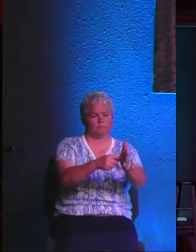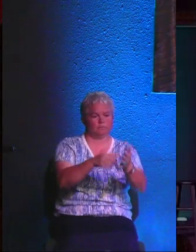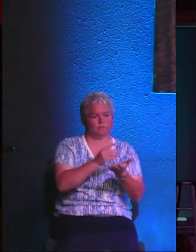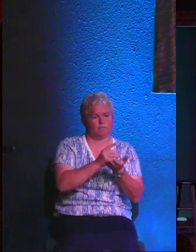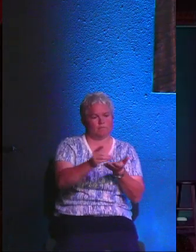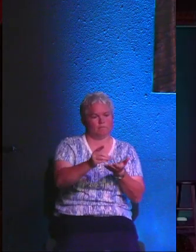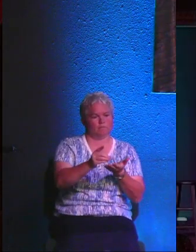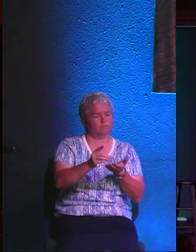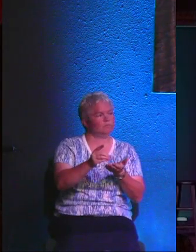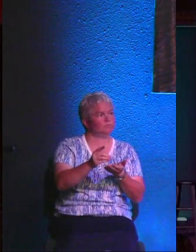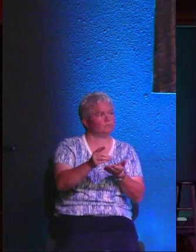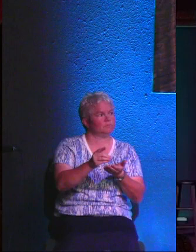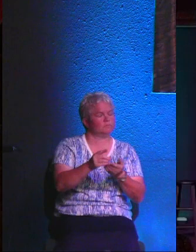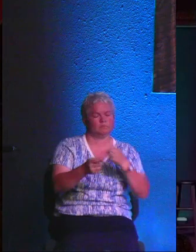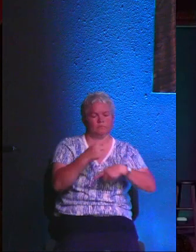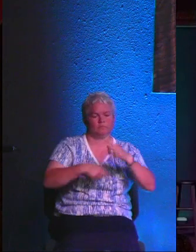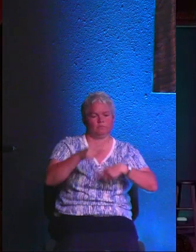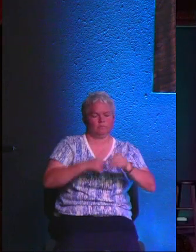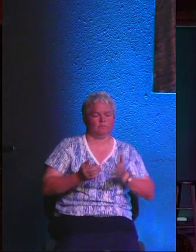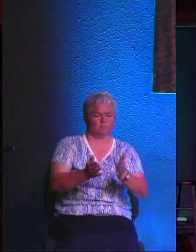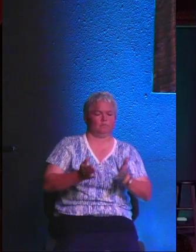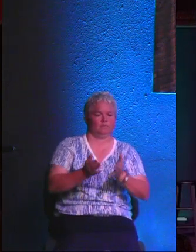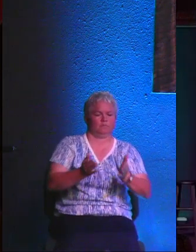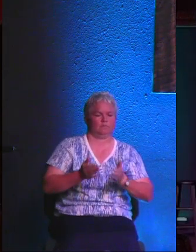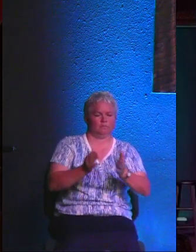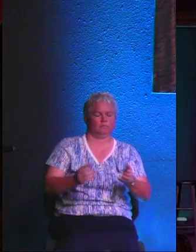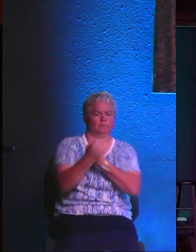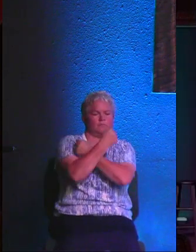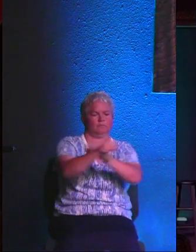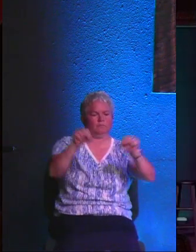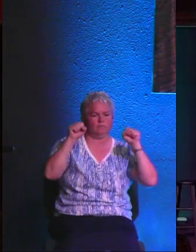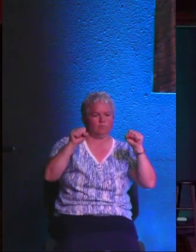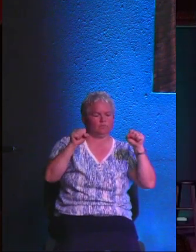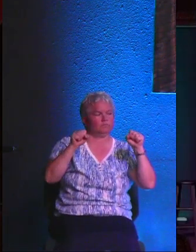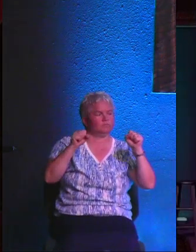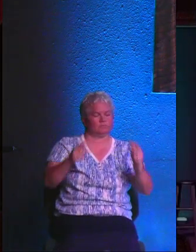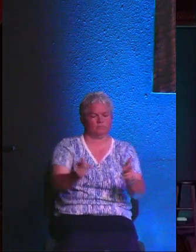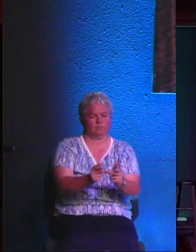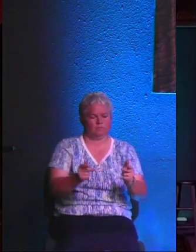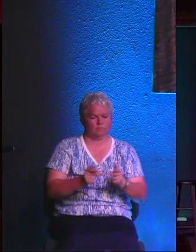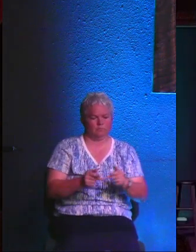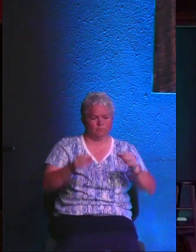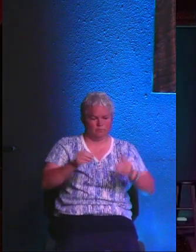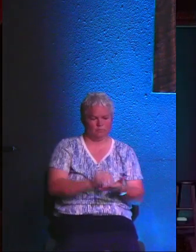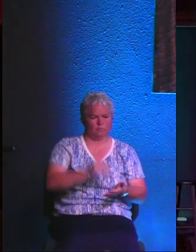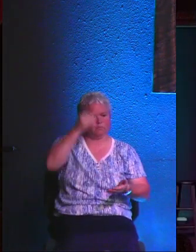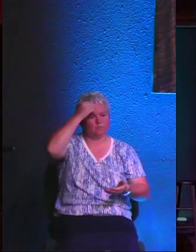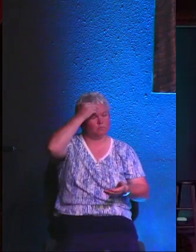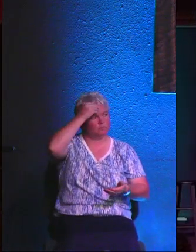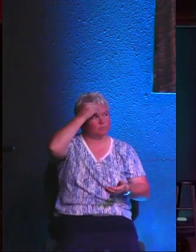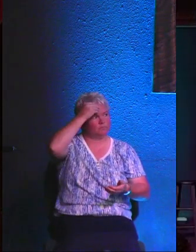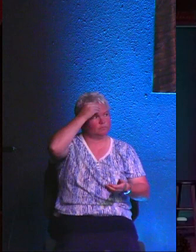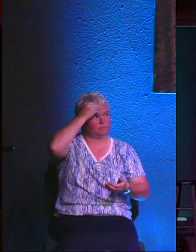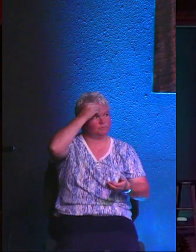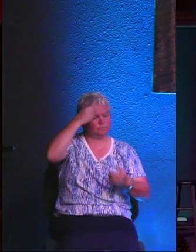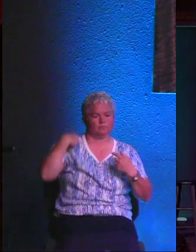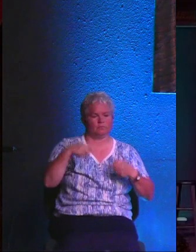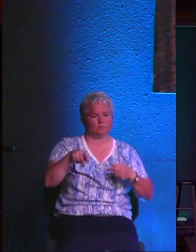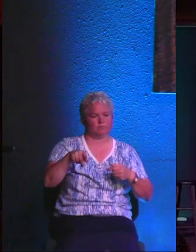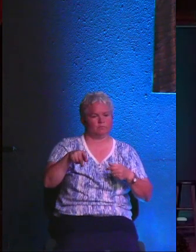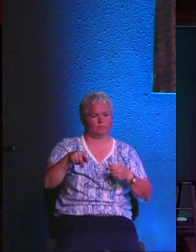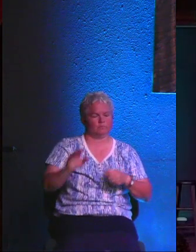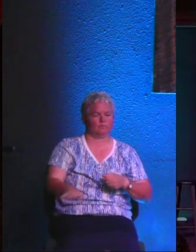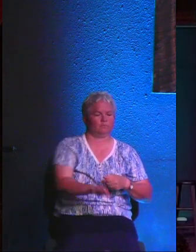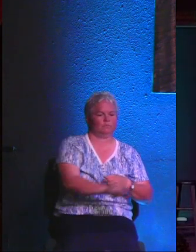the week, and they can come here and be in a safe atmosphere where they can learn. And so you guys agree with me that